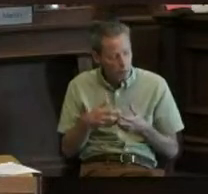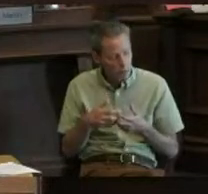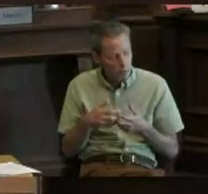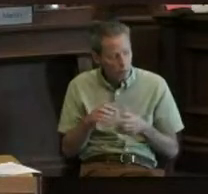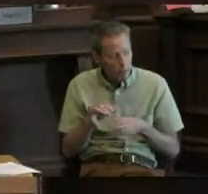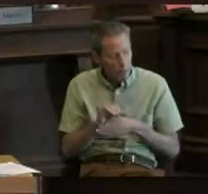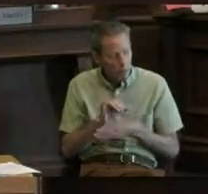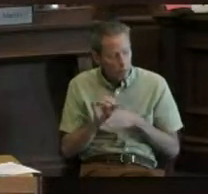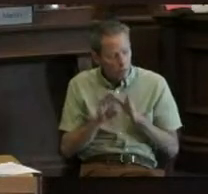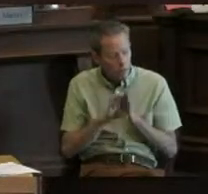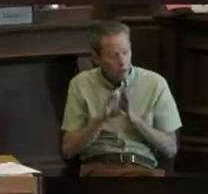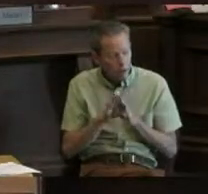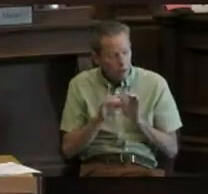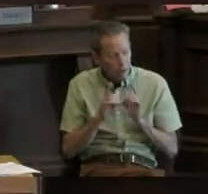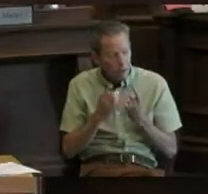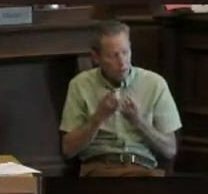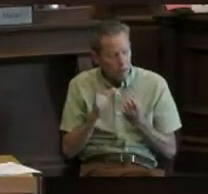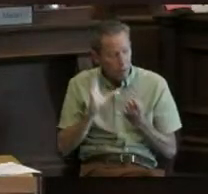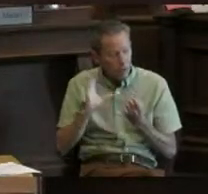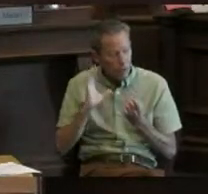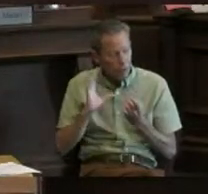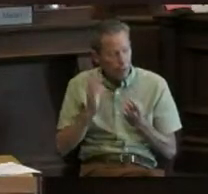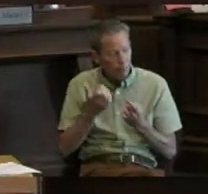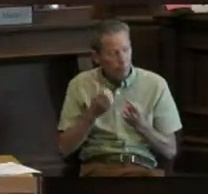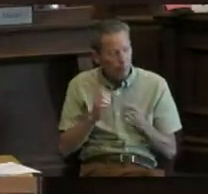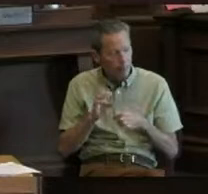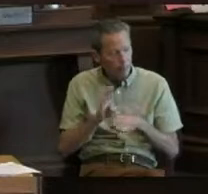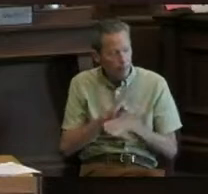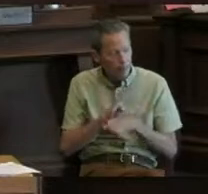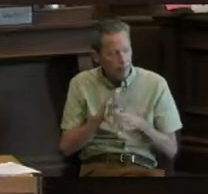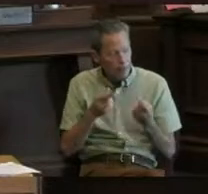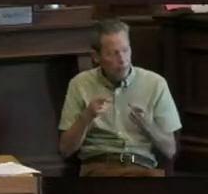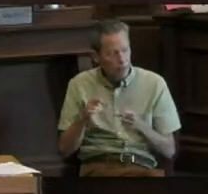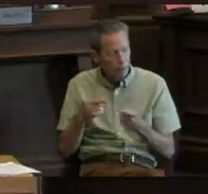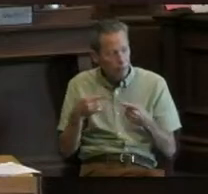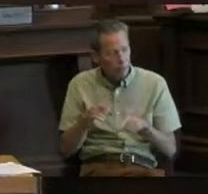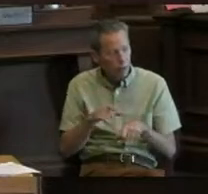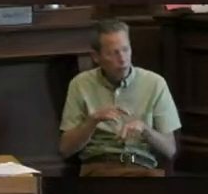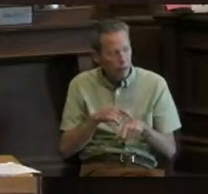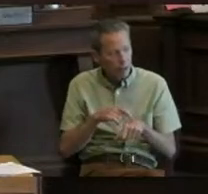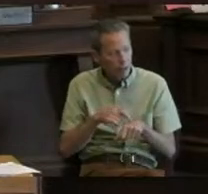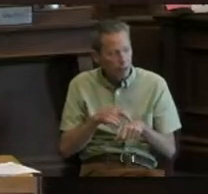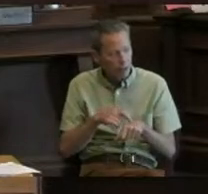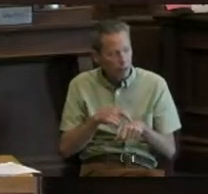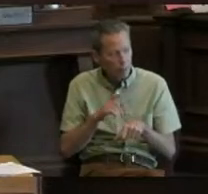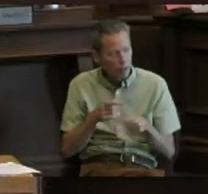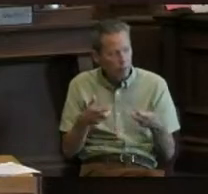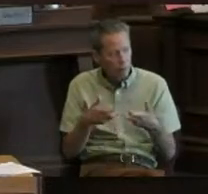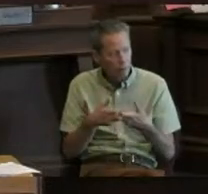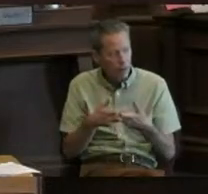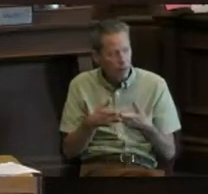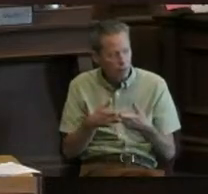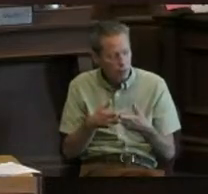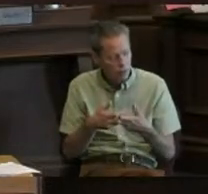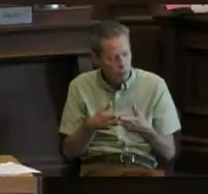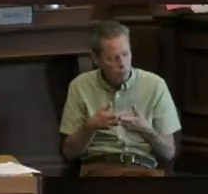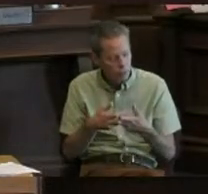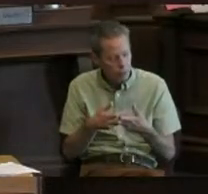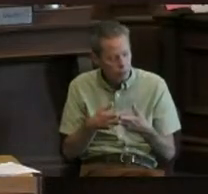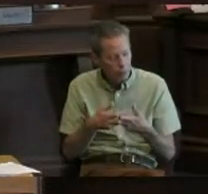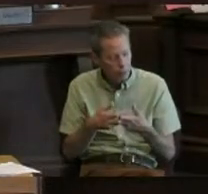all that time. So any uses that occurred during that time would have had to match that.